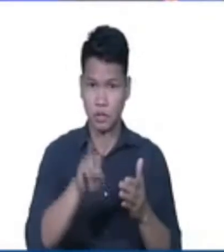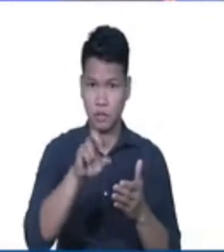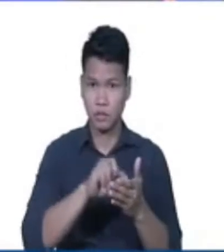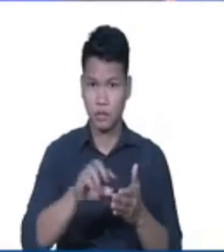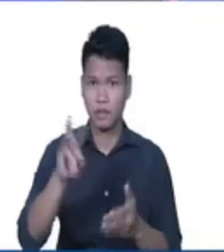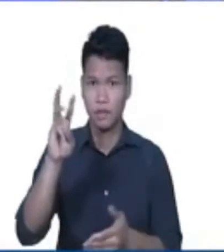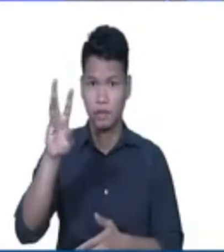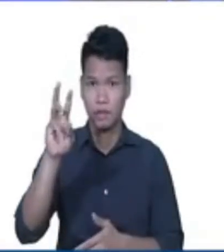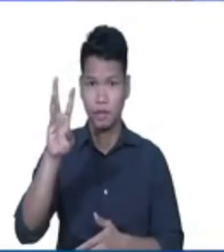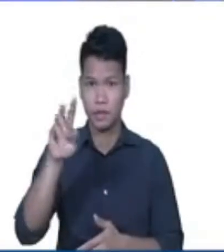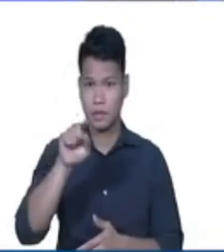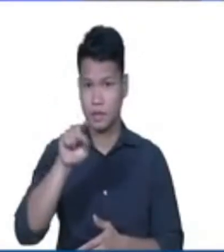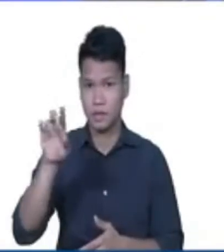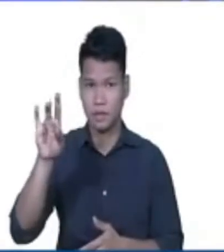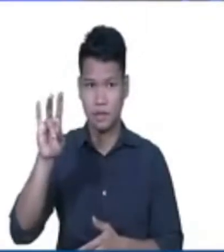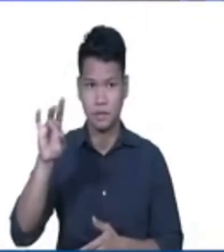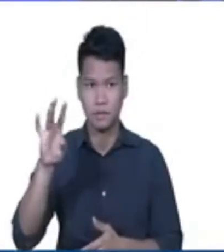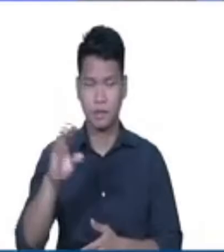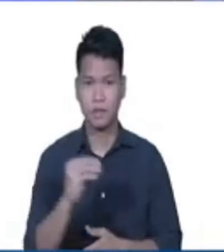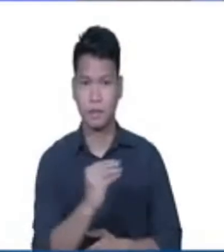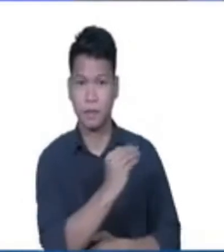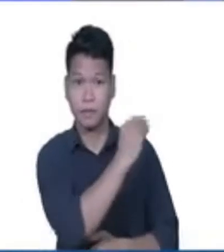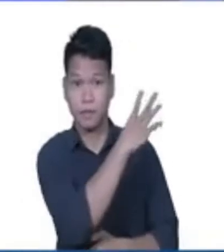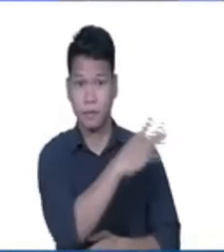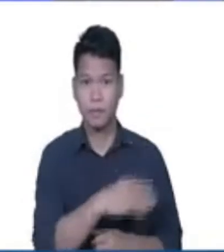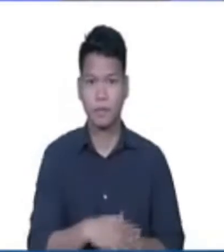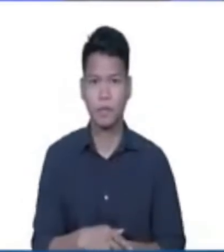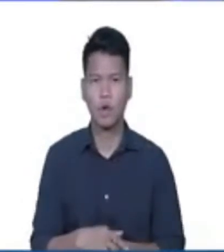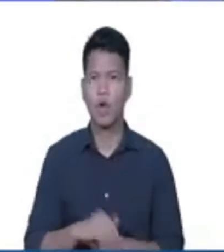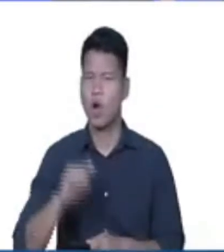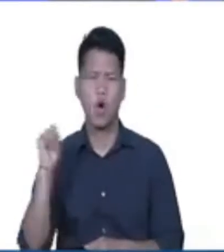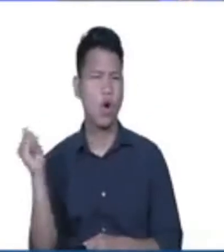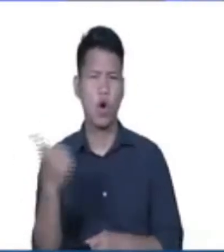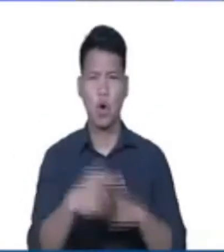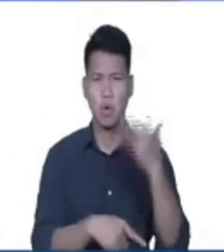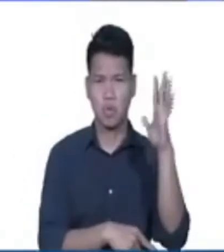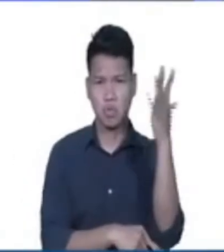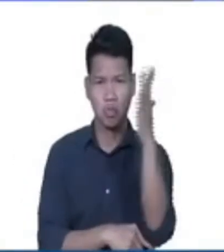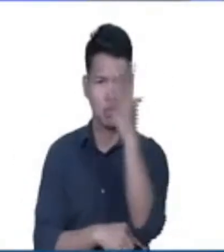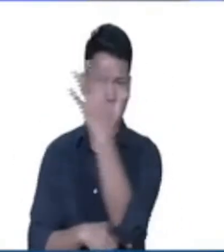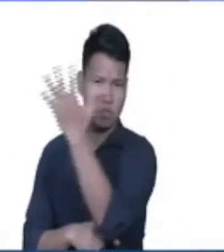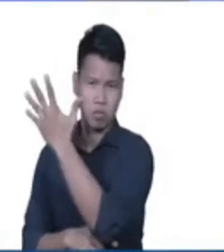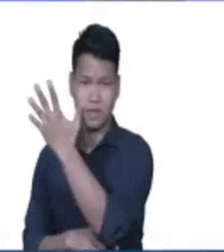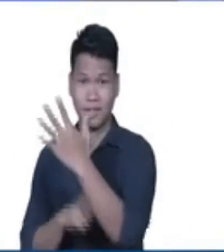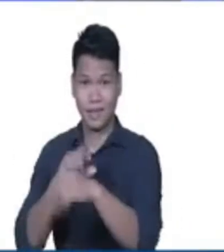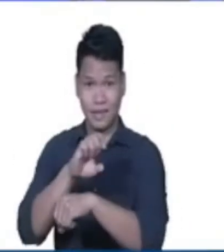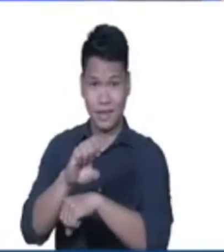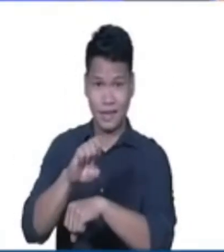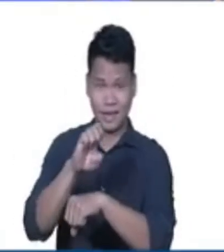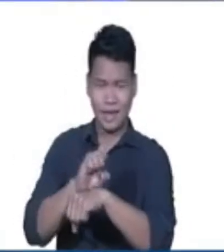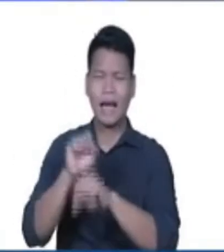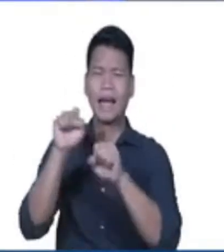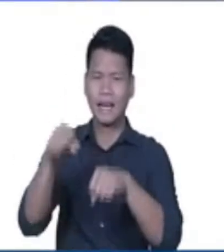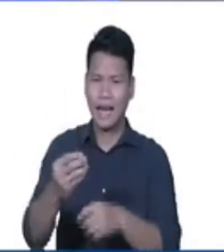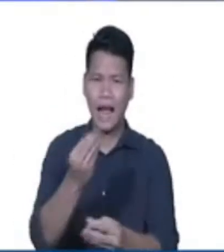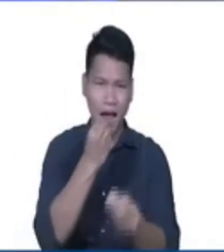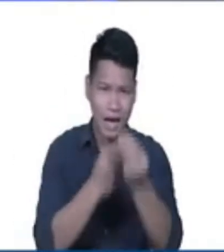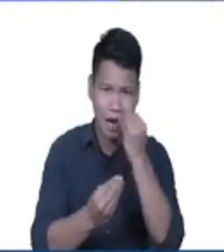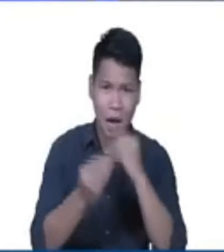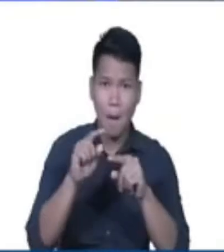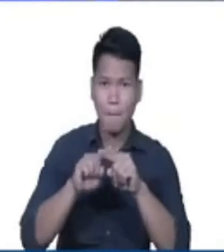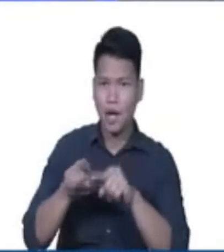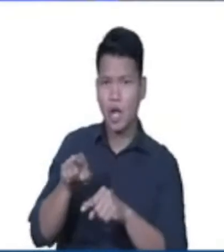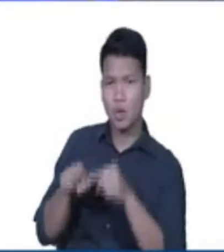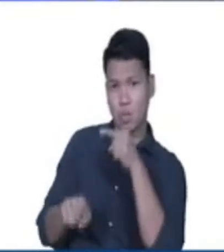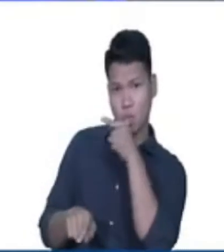said, Commanded the man saying, Of every tree of the garden you may freely eat, but of the tree of the knowledge of